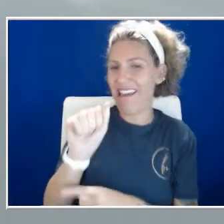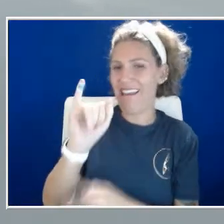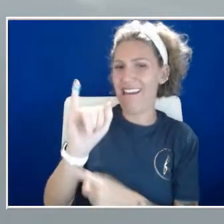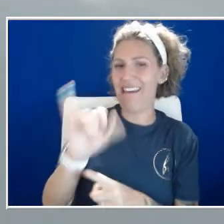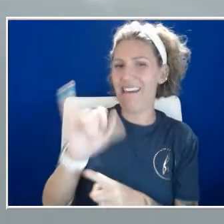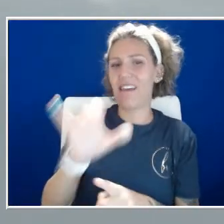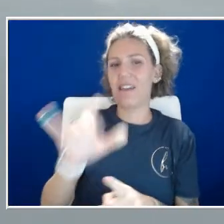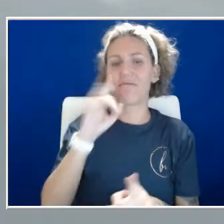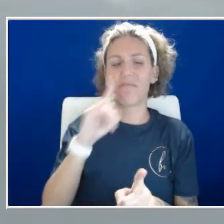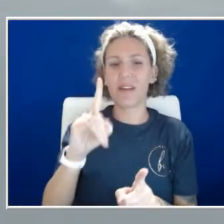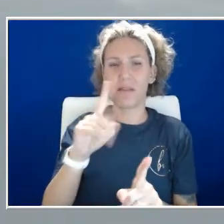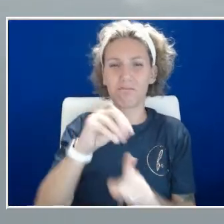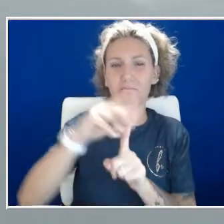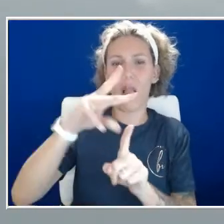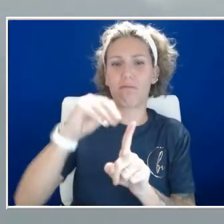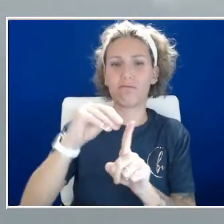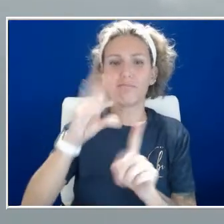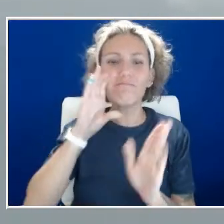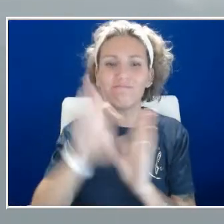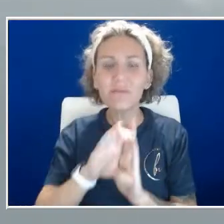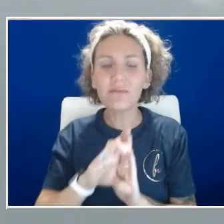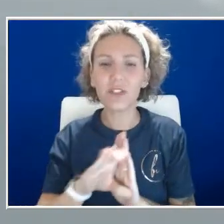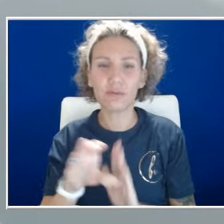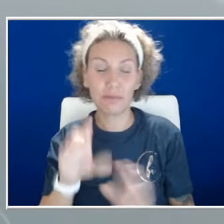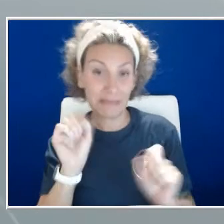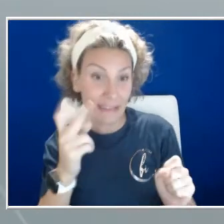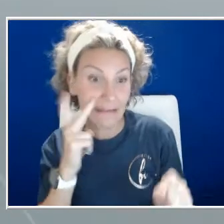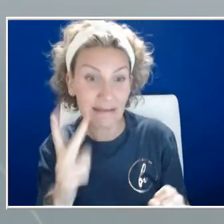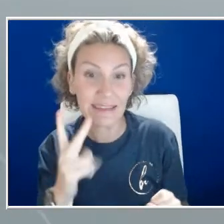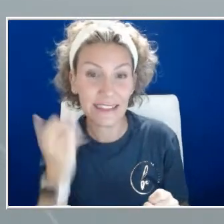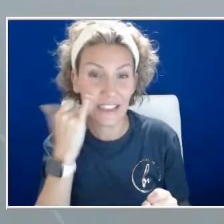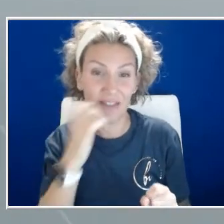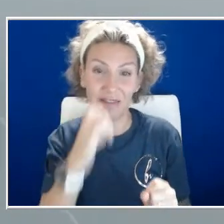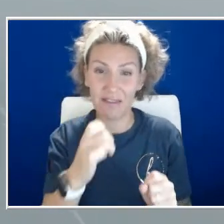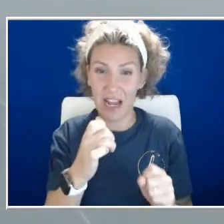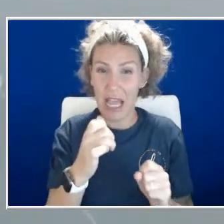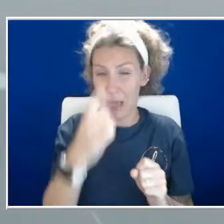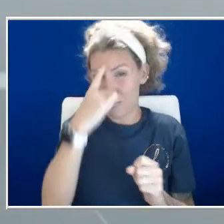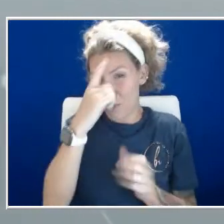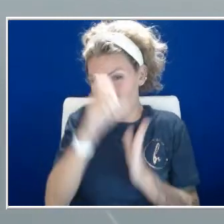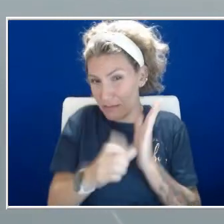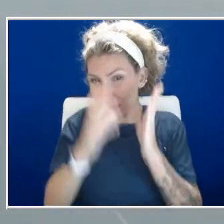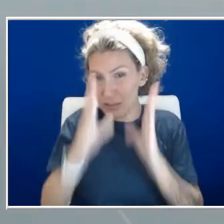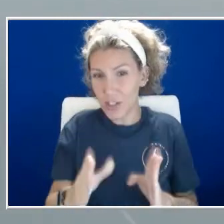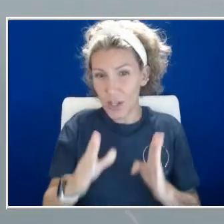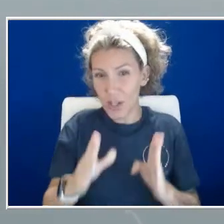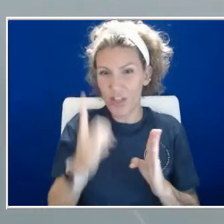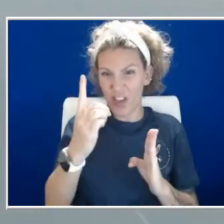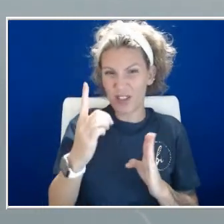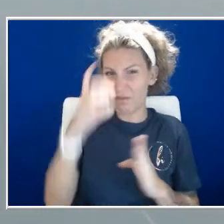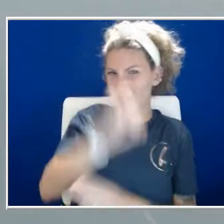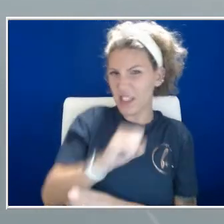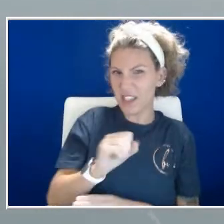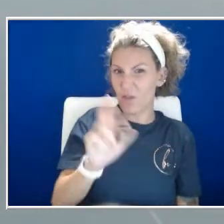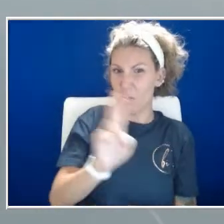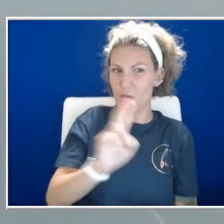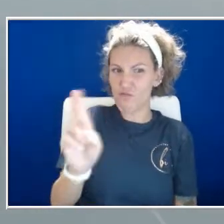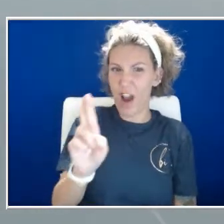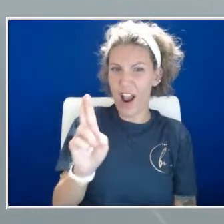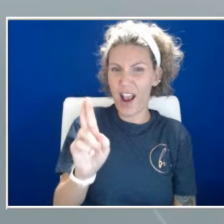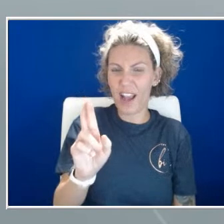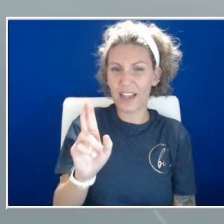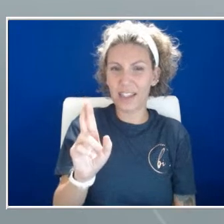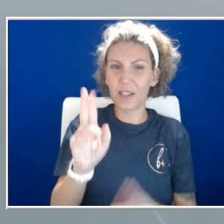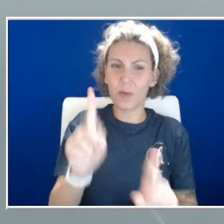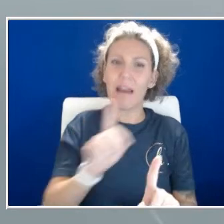you can tell, even if you're not a brain surgeon, that there is a blood vessel that's missing from the right half of this screen, which actually is the left side of your brain.